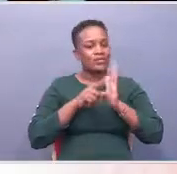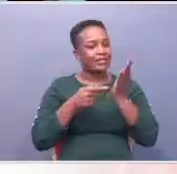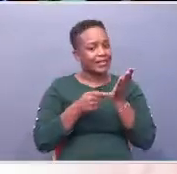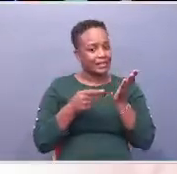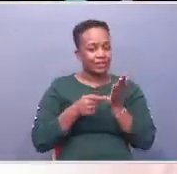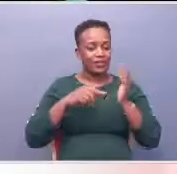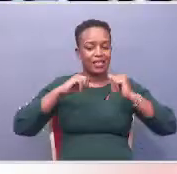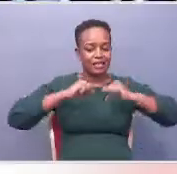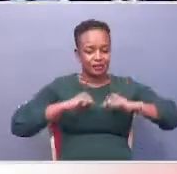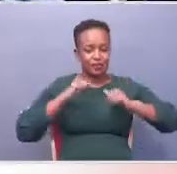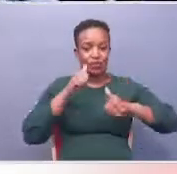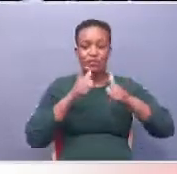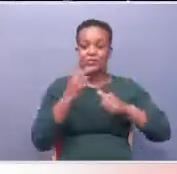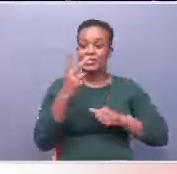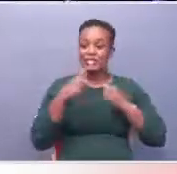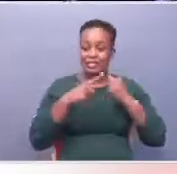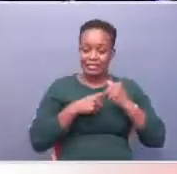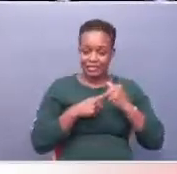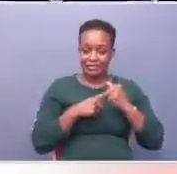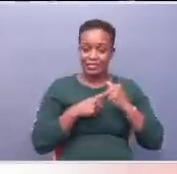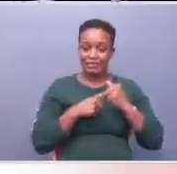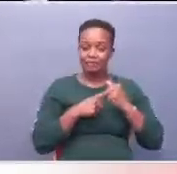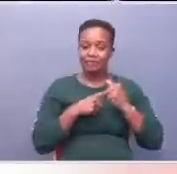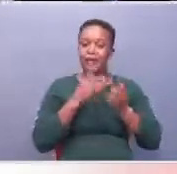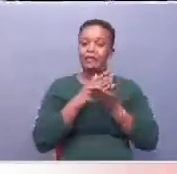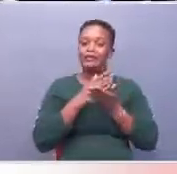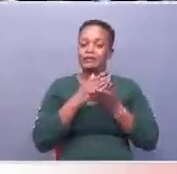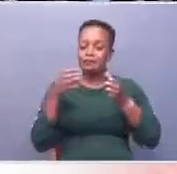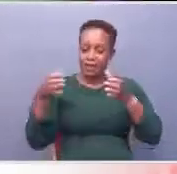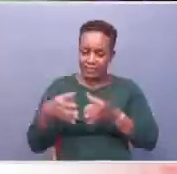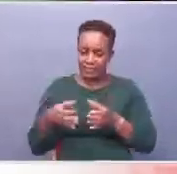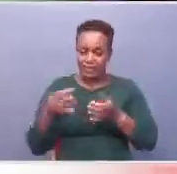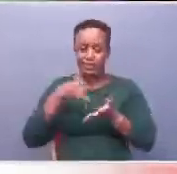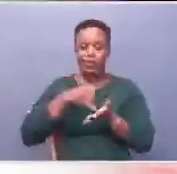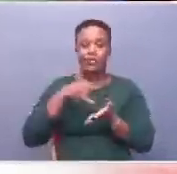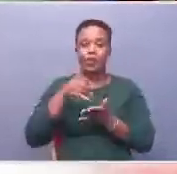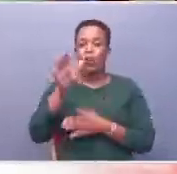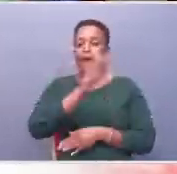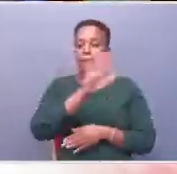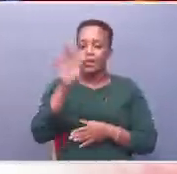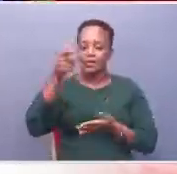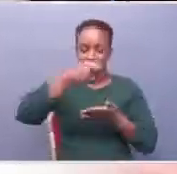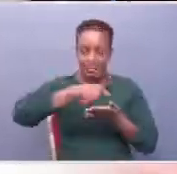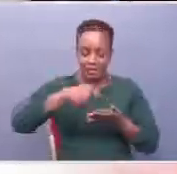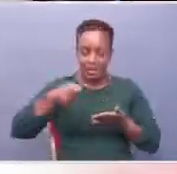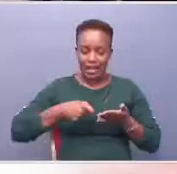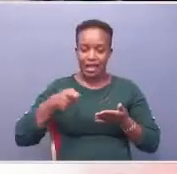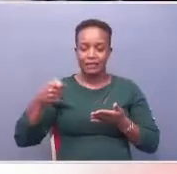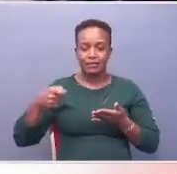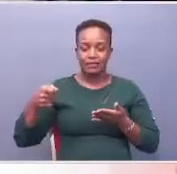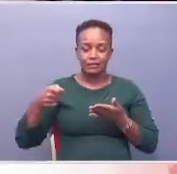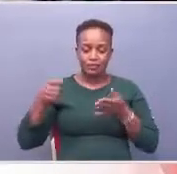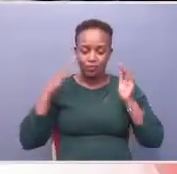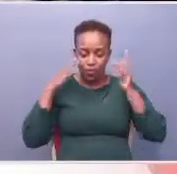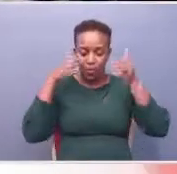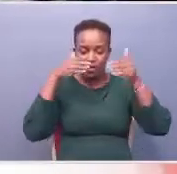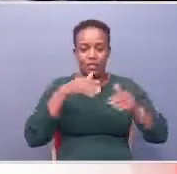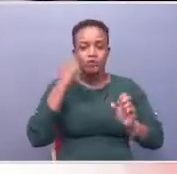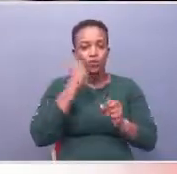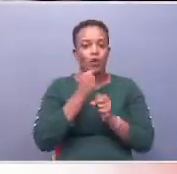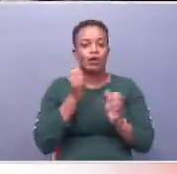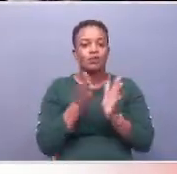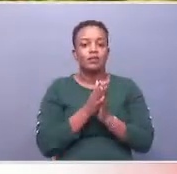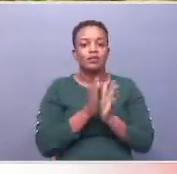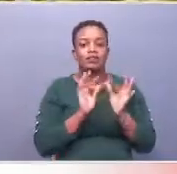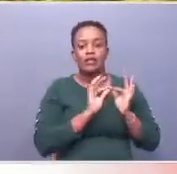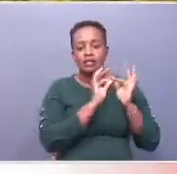which 26 political parties, including the Wiper Party, officially signed the coalition agreement committing to work with Azimio La